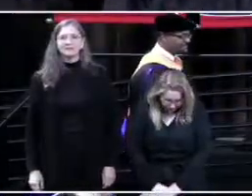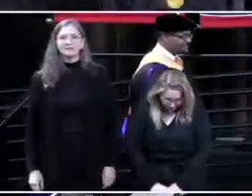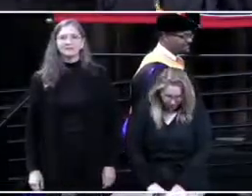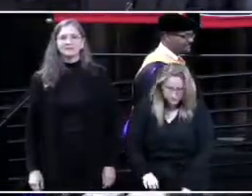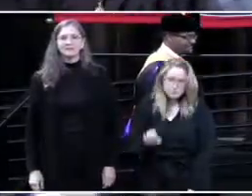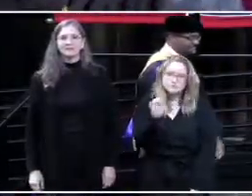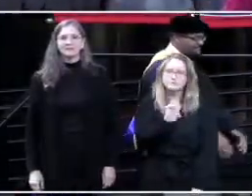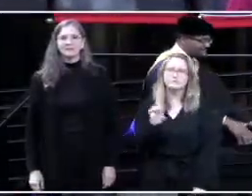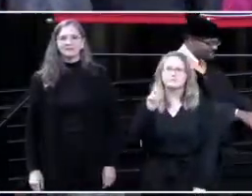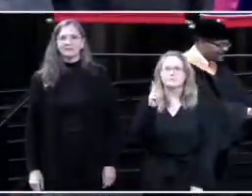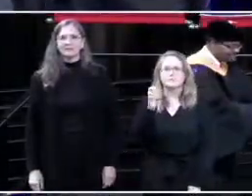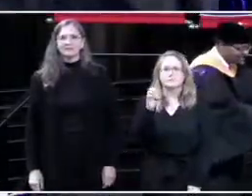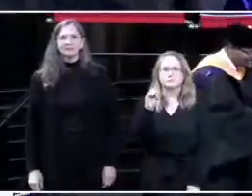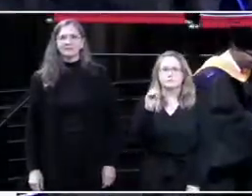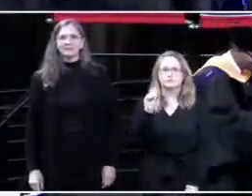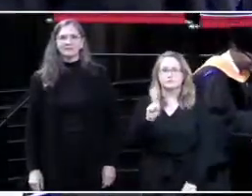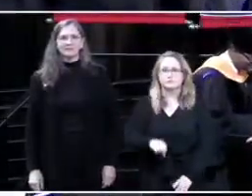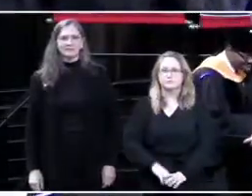Edward Rios.